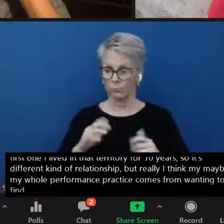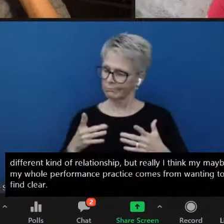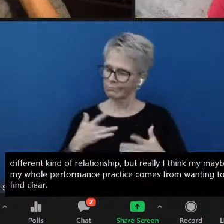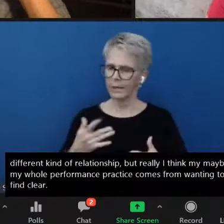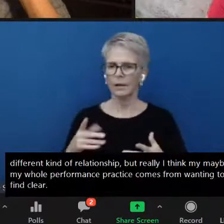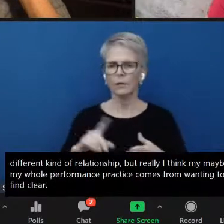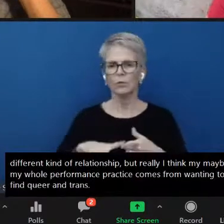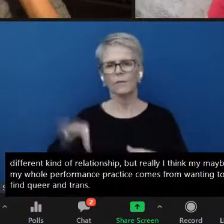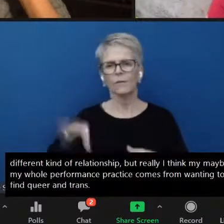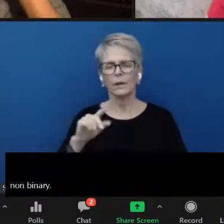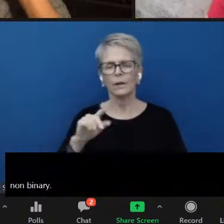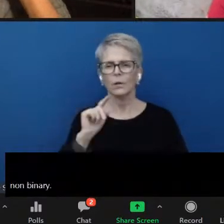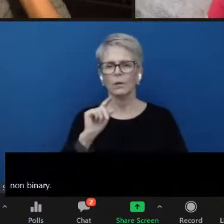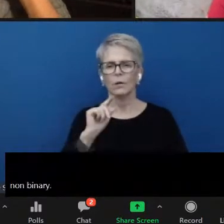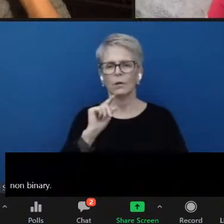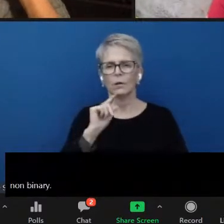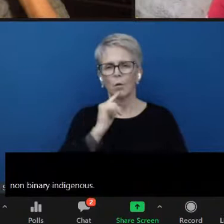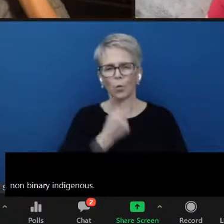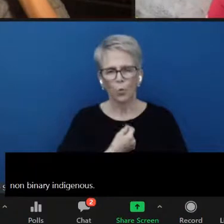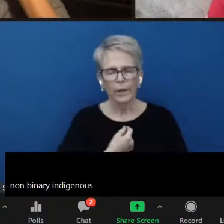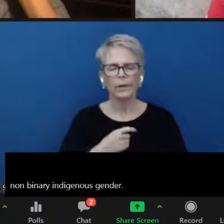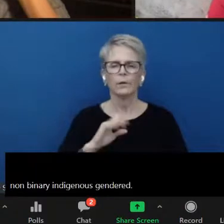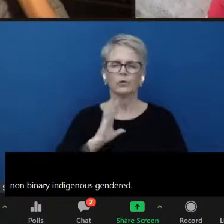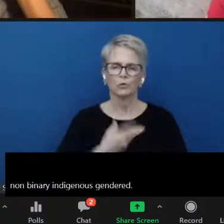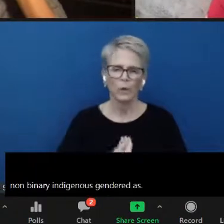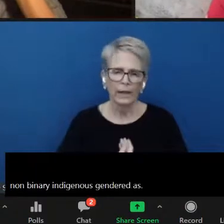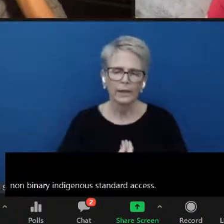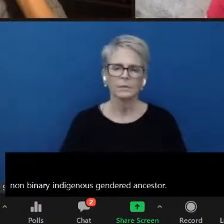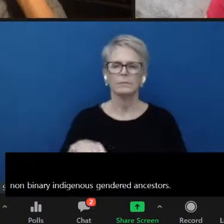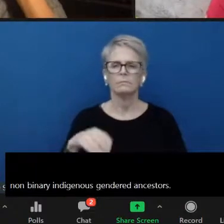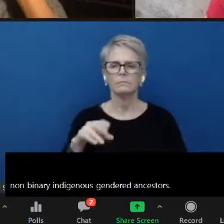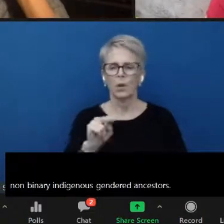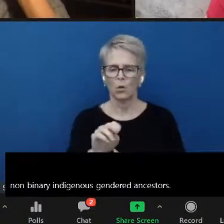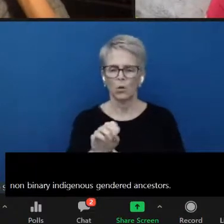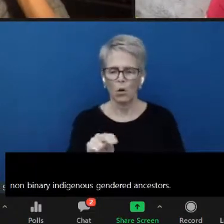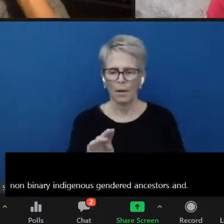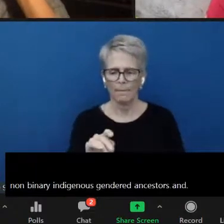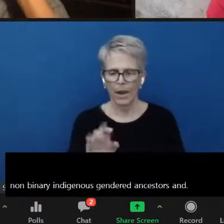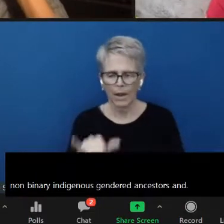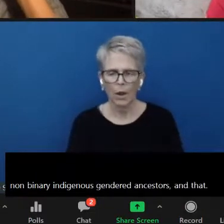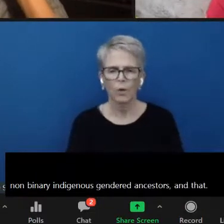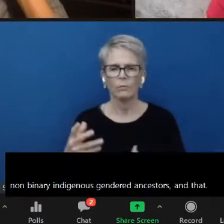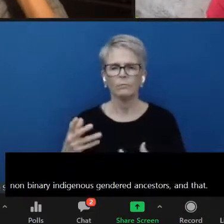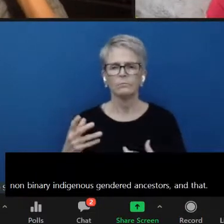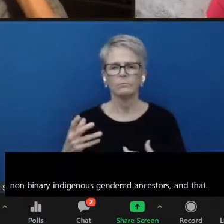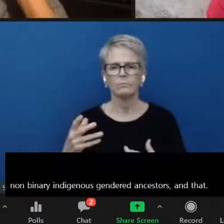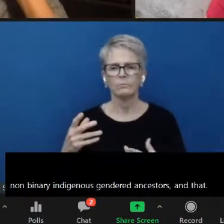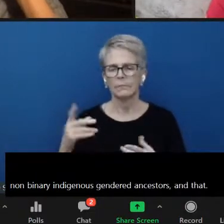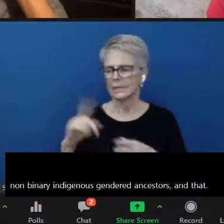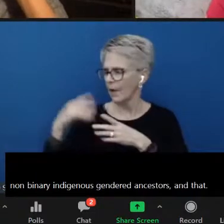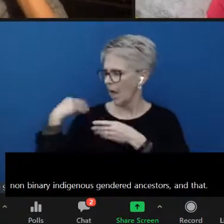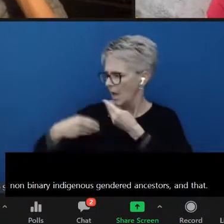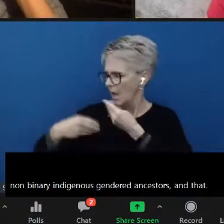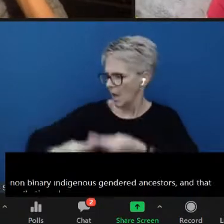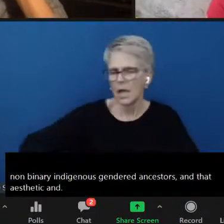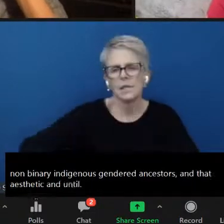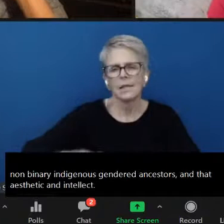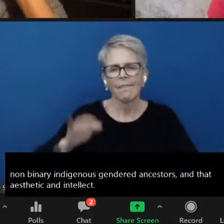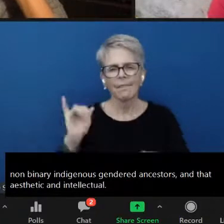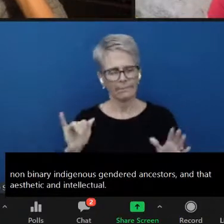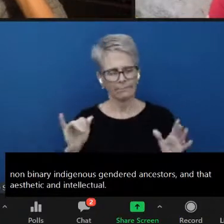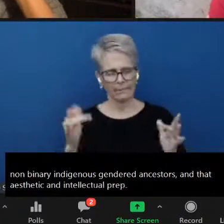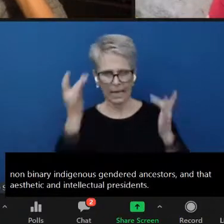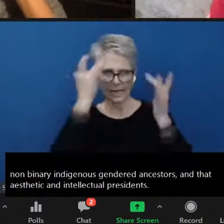queer, trans, non-binary, indigenous gendered ancestors, and that aesthetic and